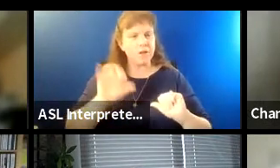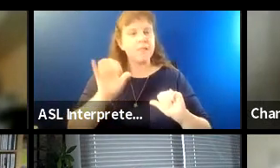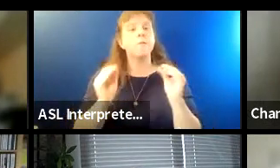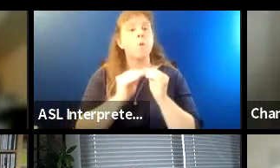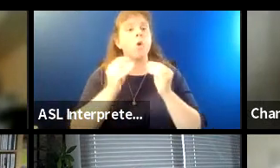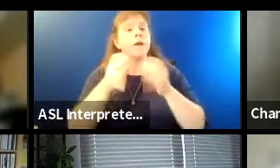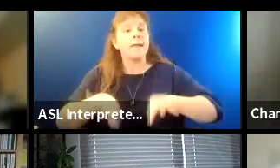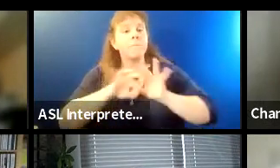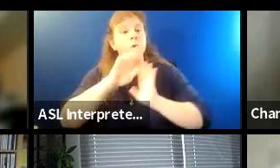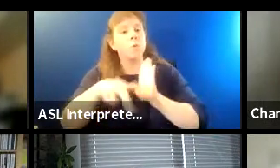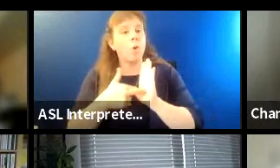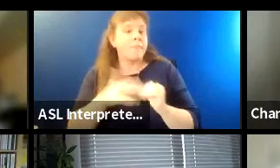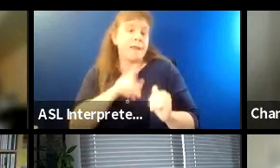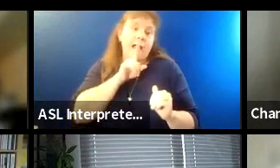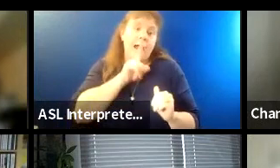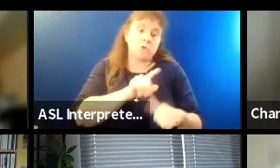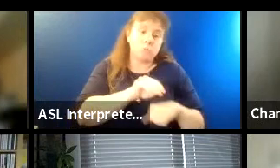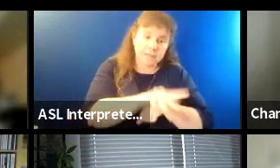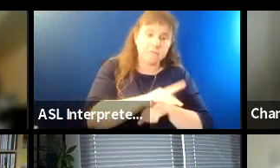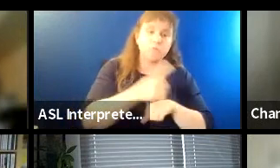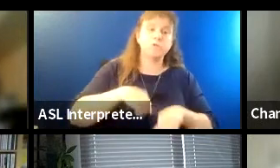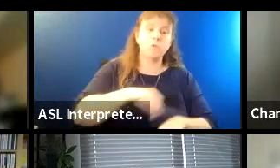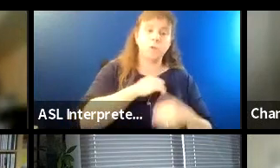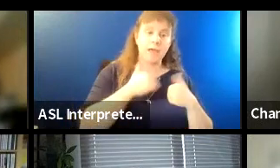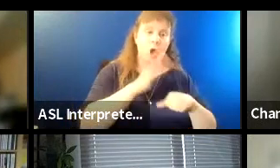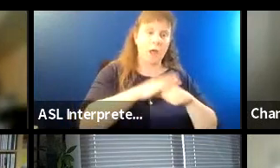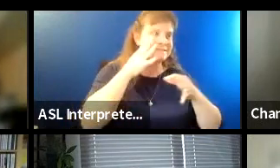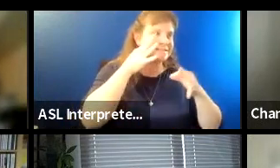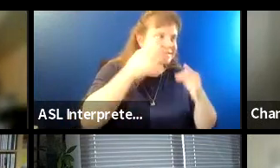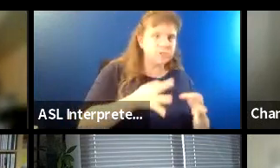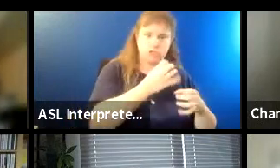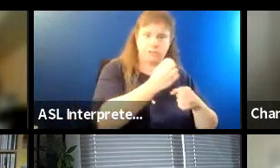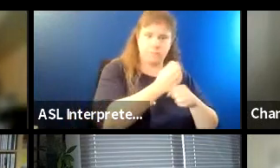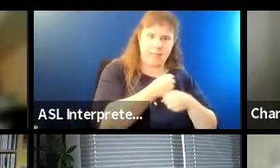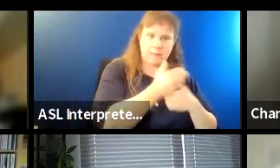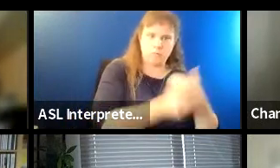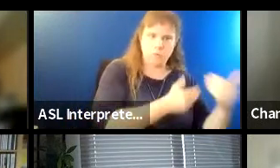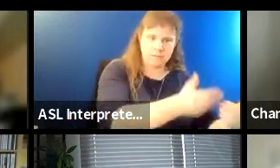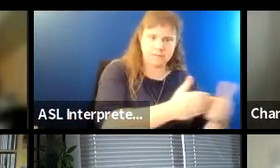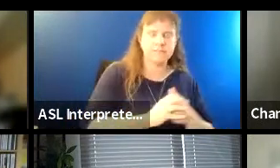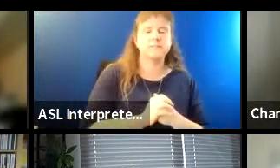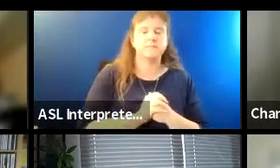than the actual influence we had on the decision-making.